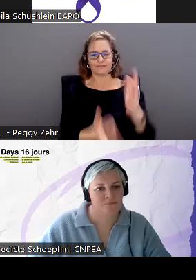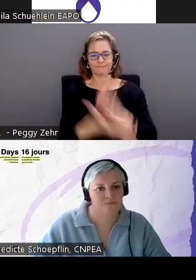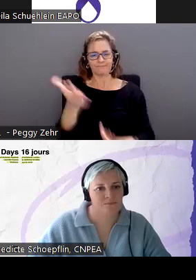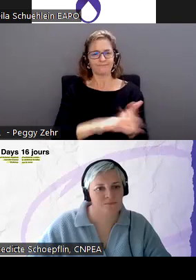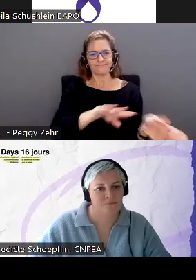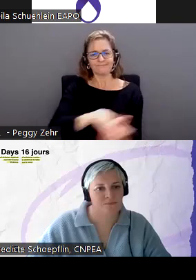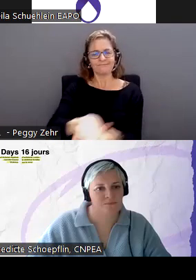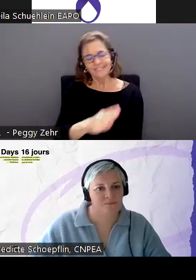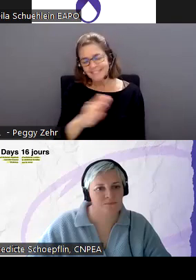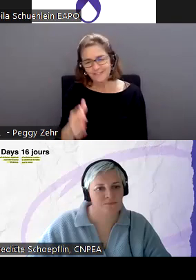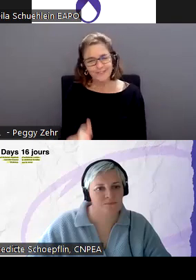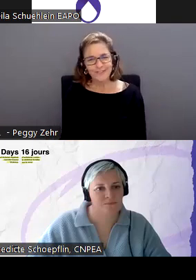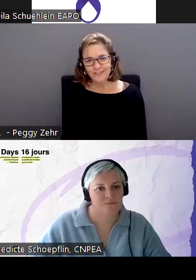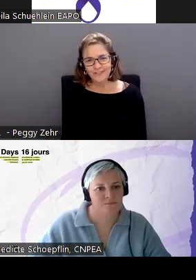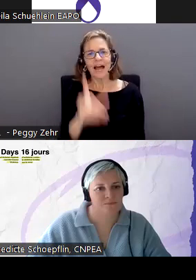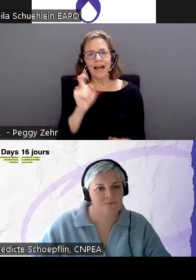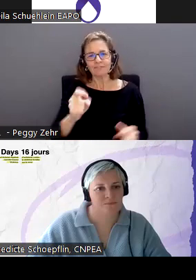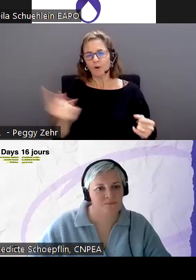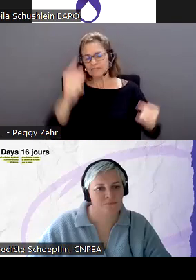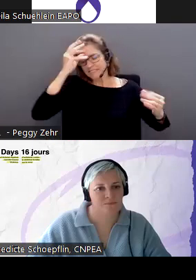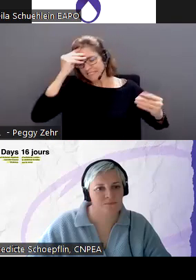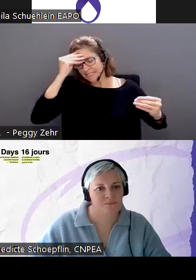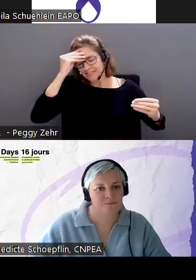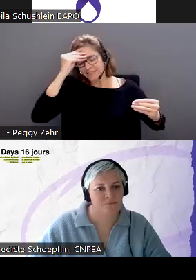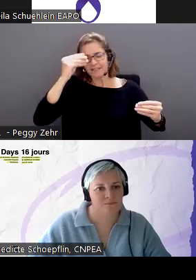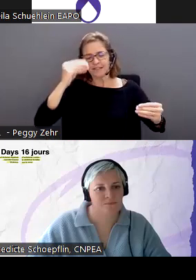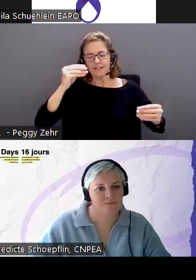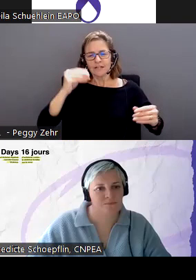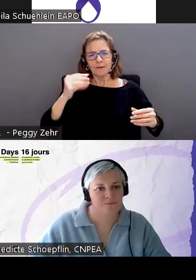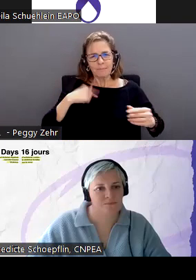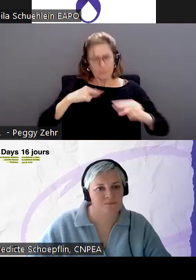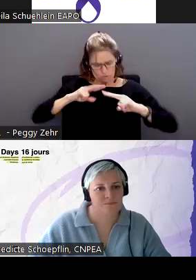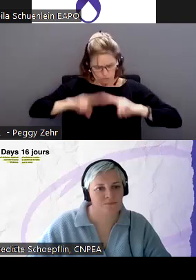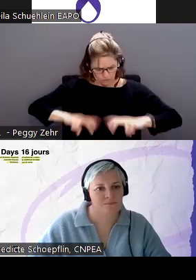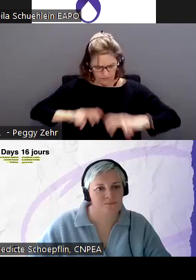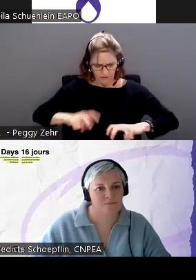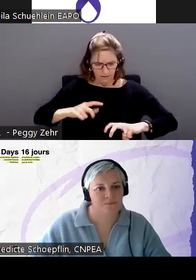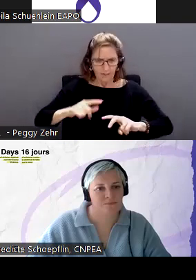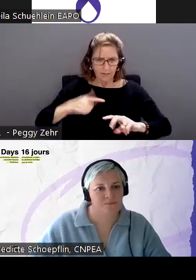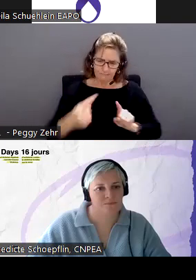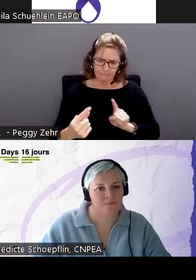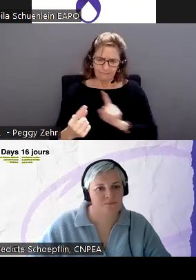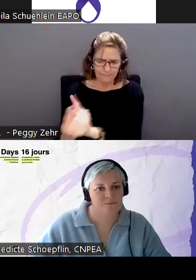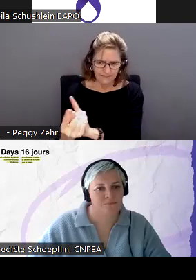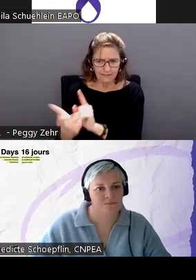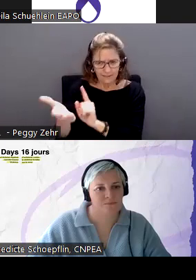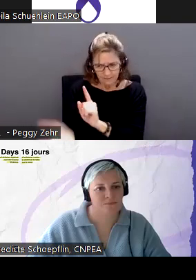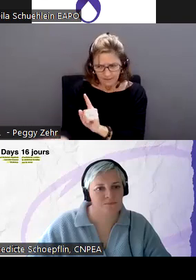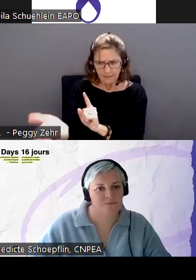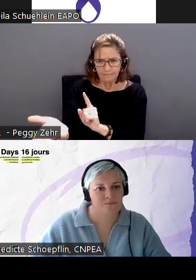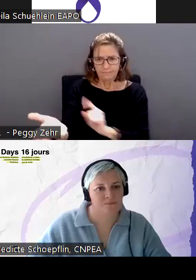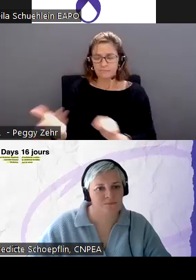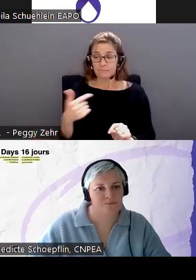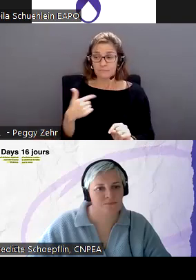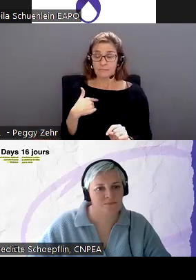in reflecting on the way in which we encounter people and ask ourselves, in each encounter,